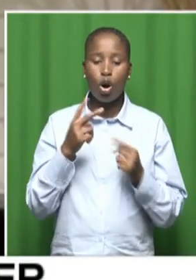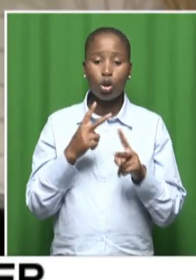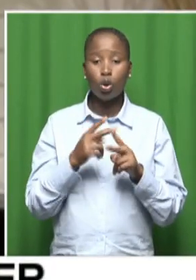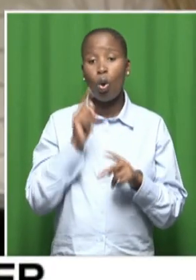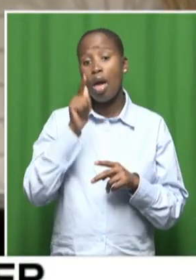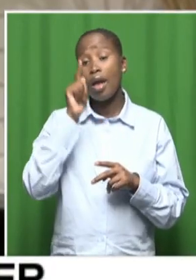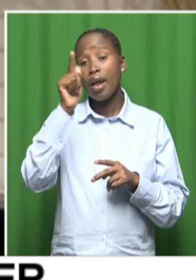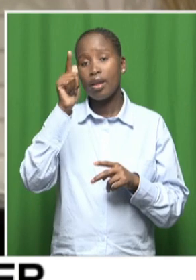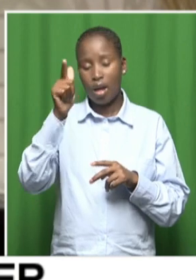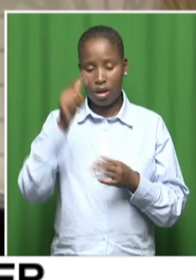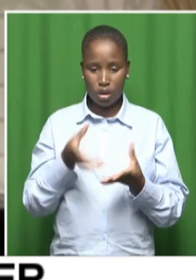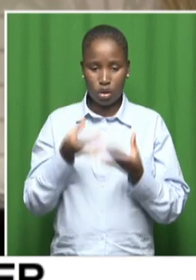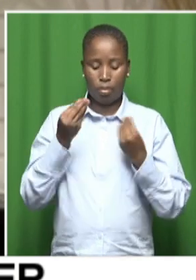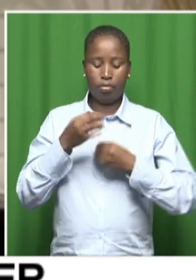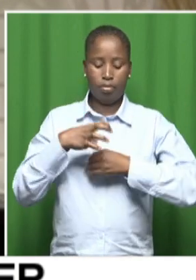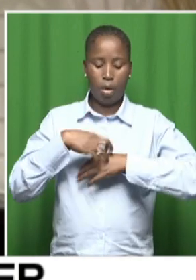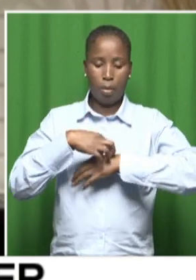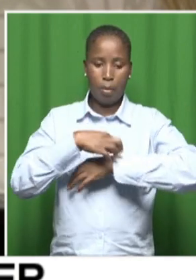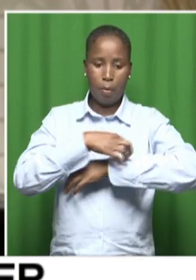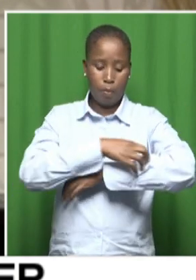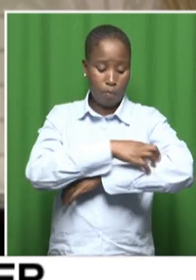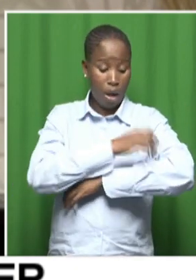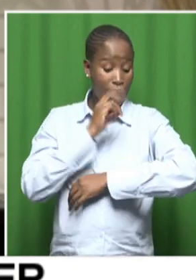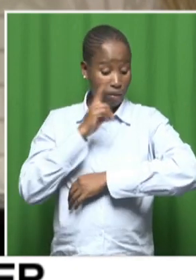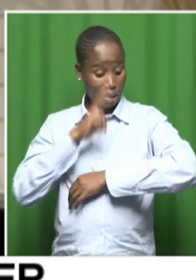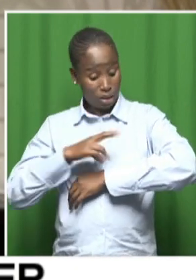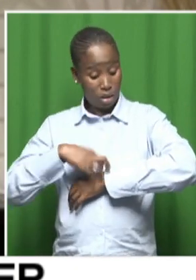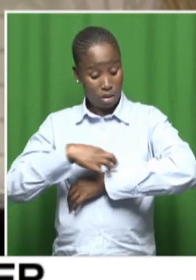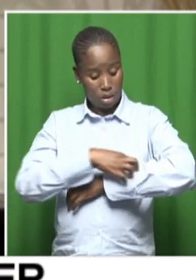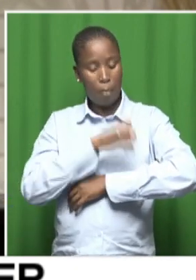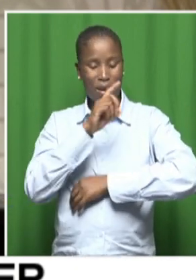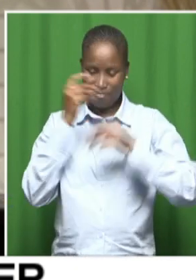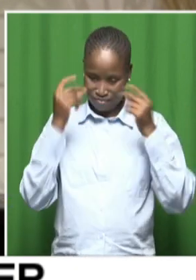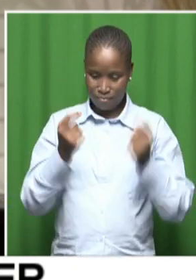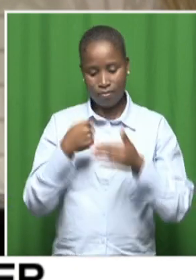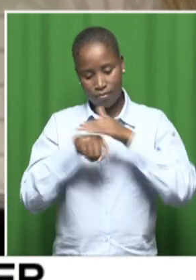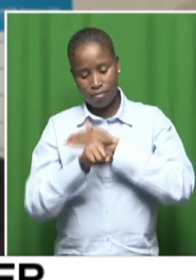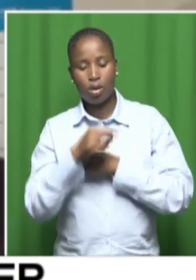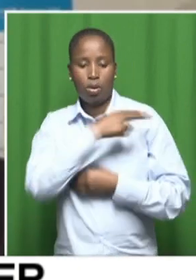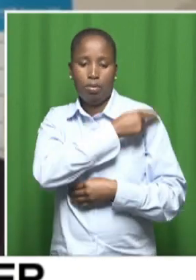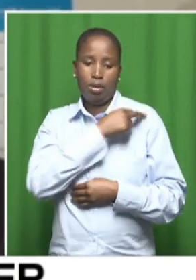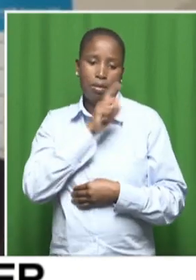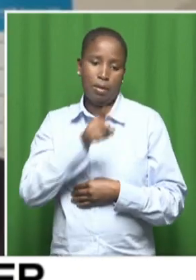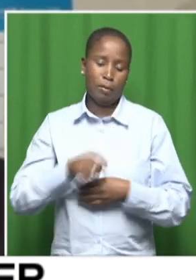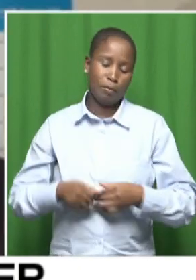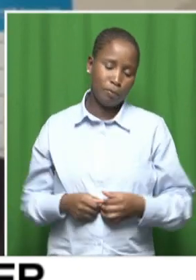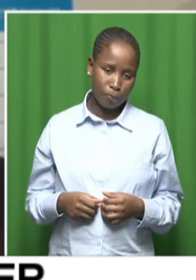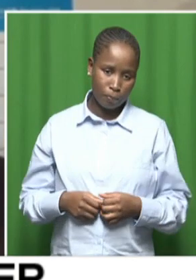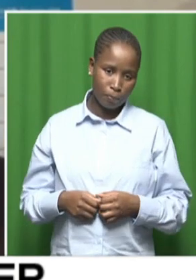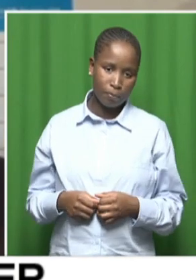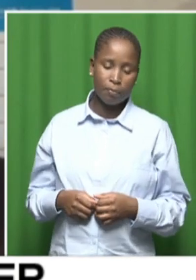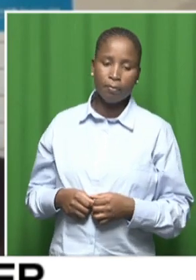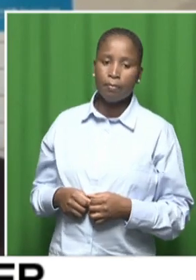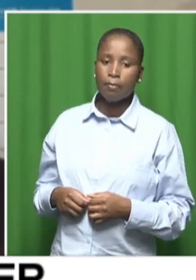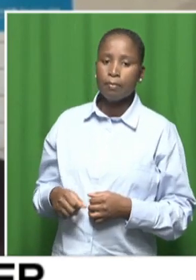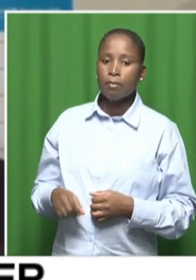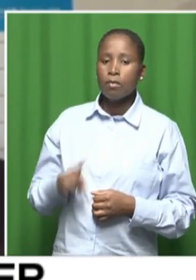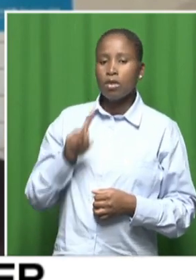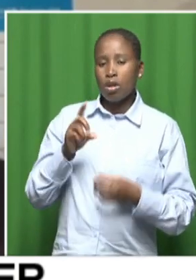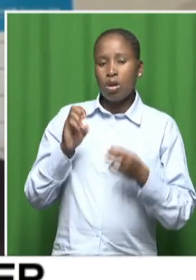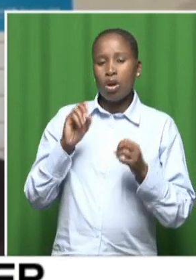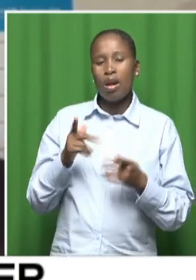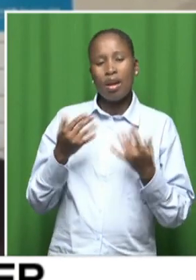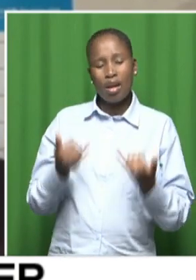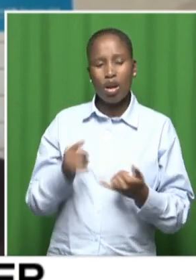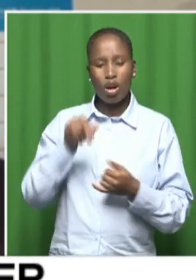obviously that's a concern and should be reported immediately. So what has UNICEF actually